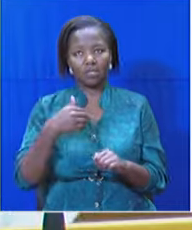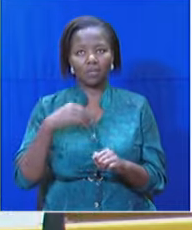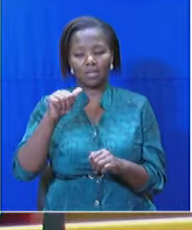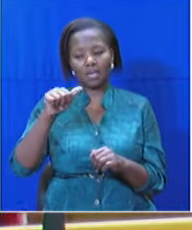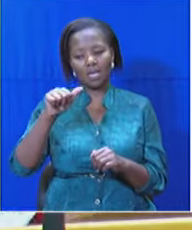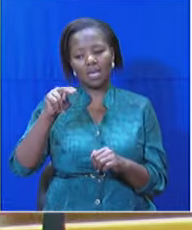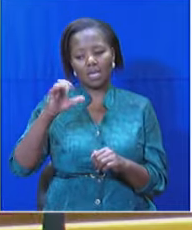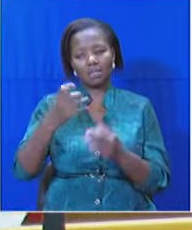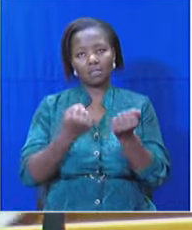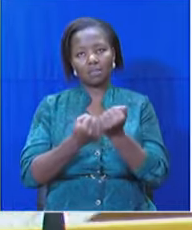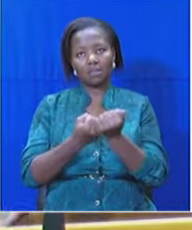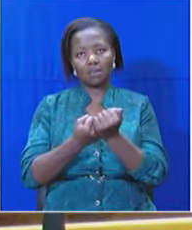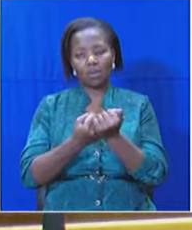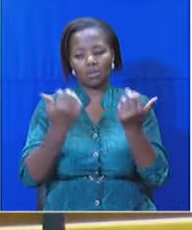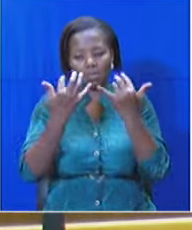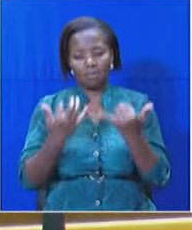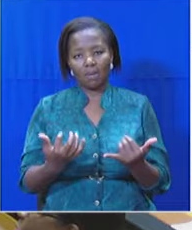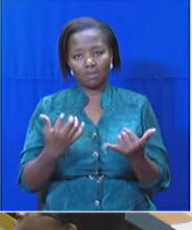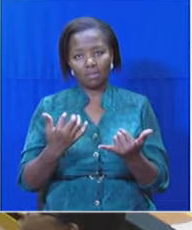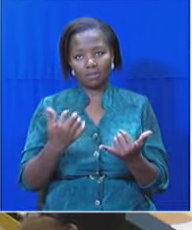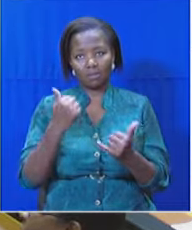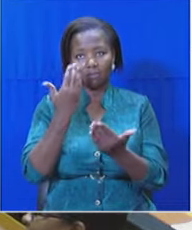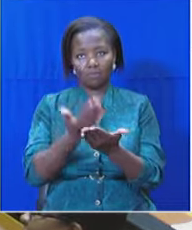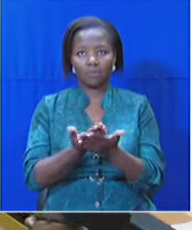of the department. Thank you.